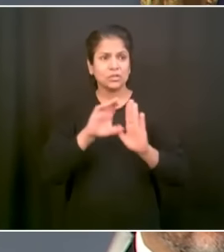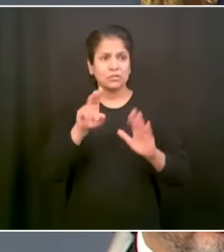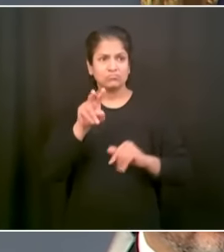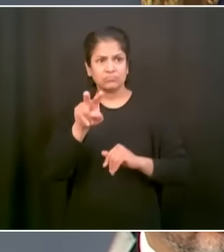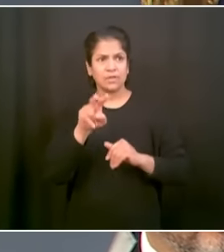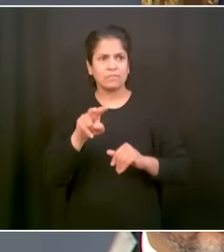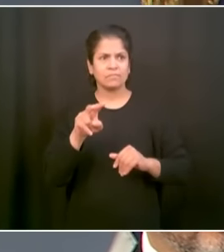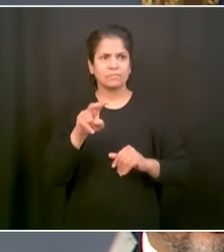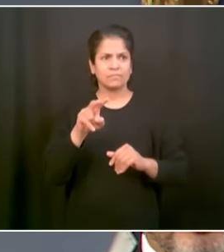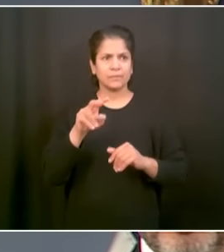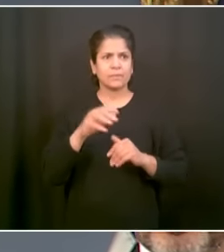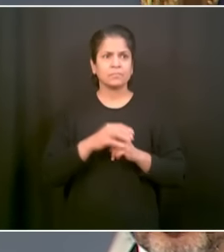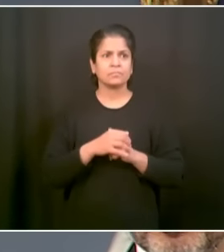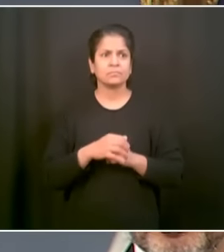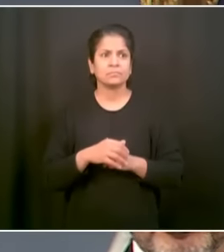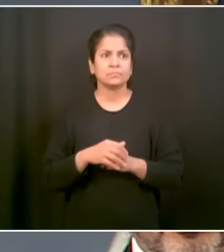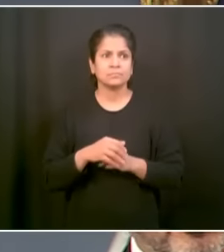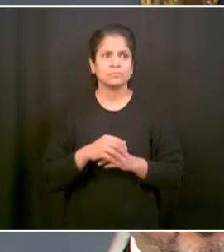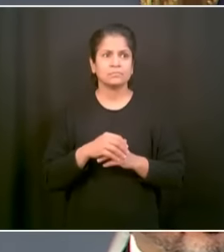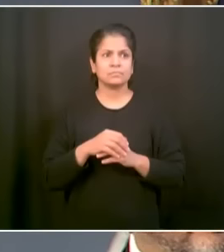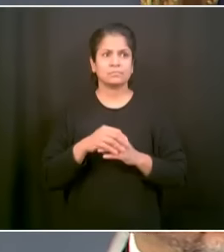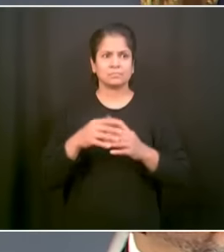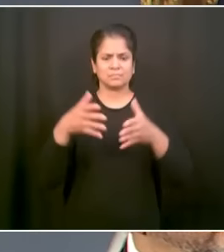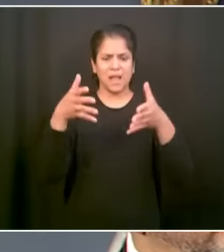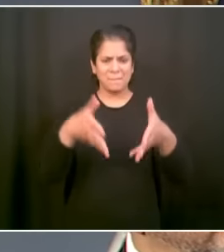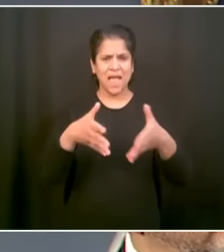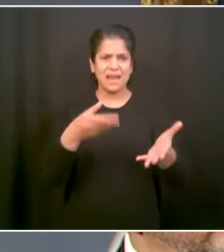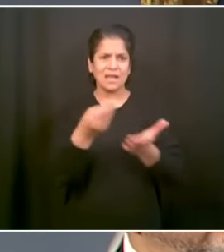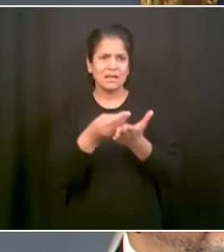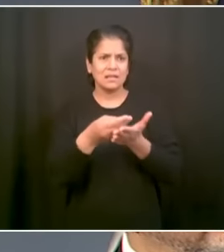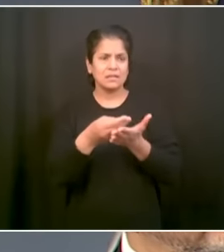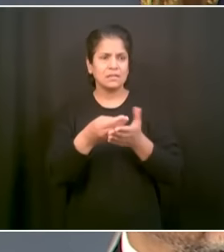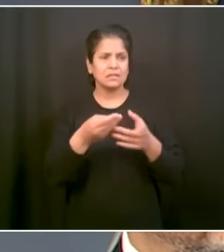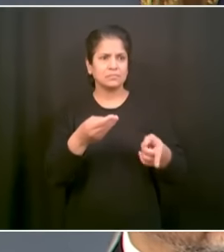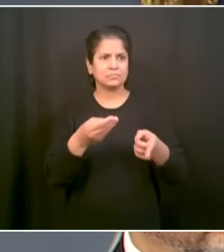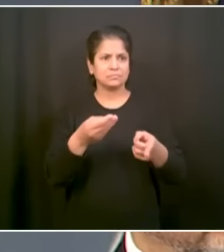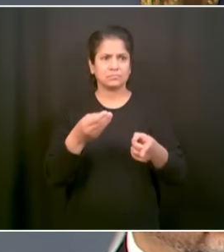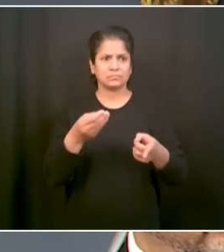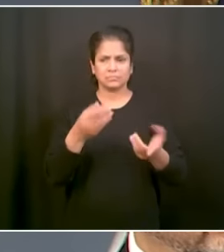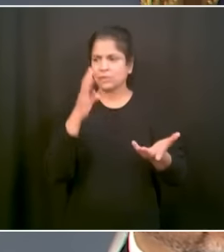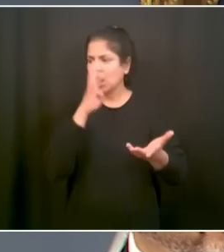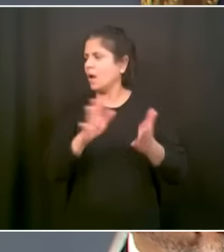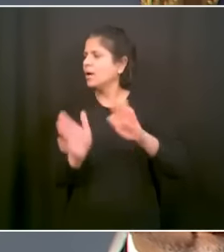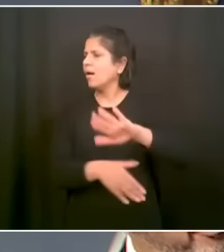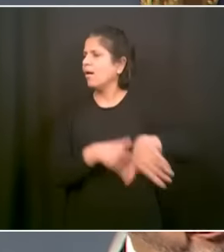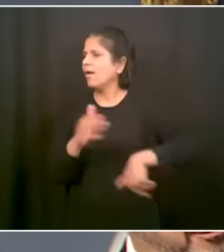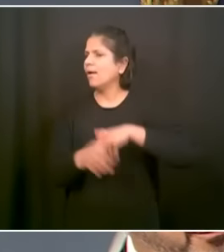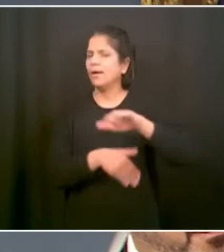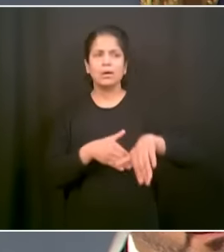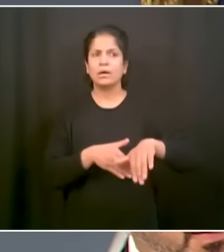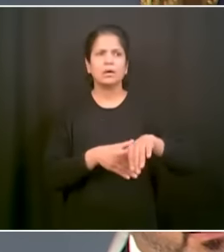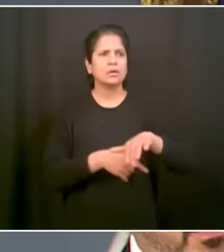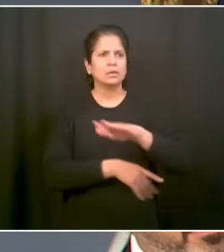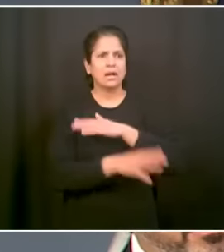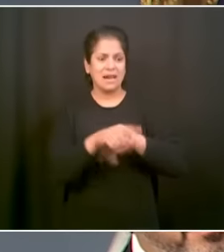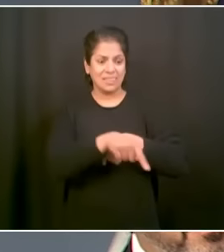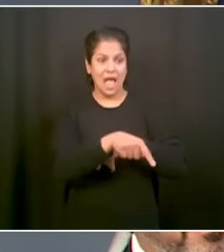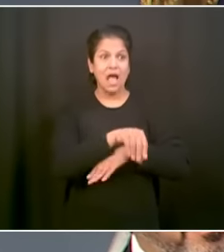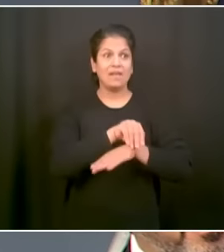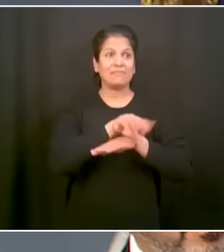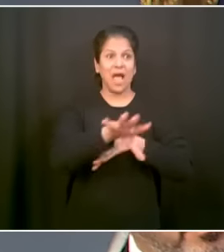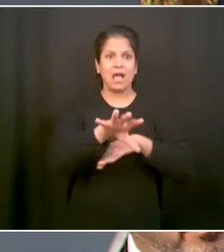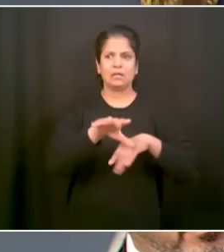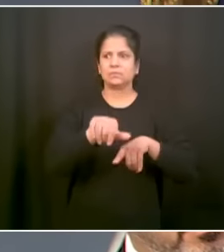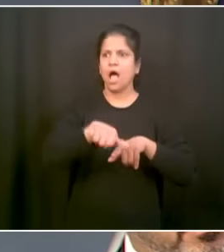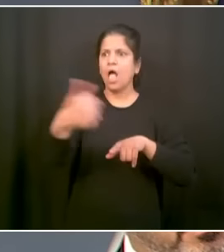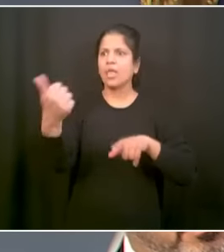also clear that that extends to other expense decisions that were made. And so right now we are going through every single